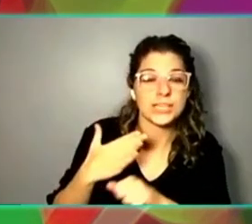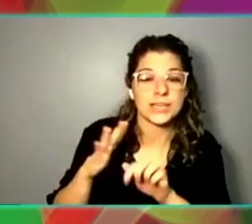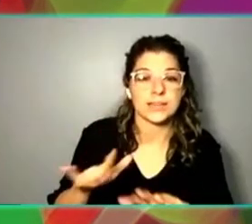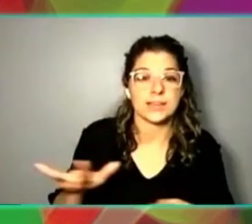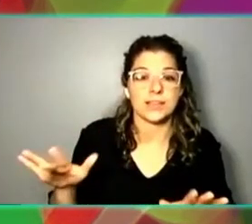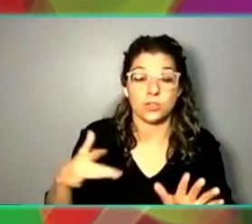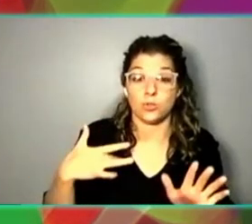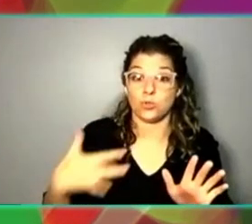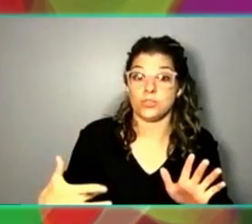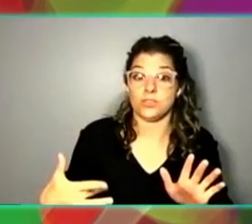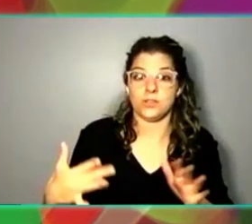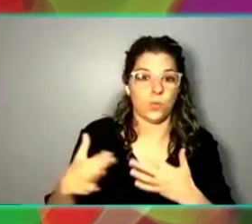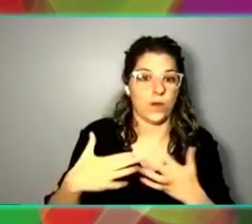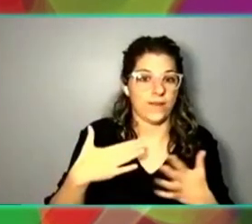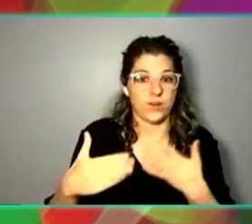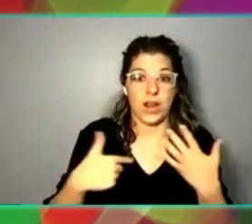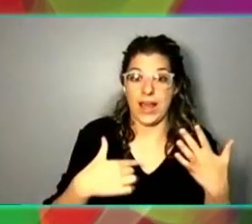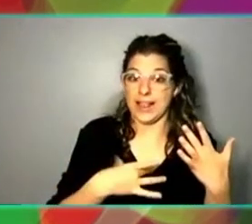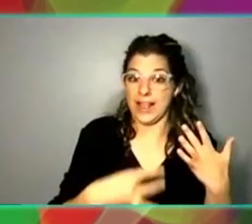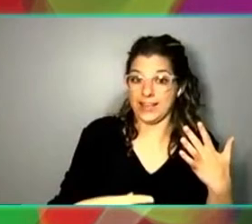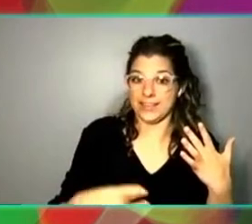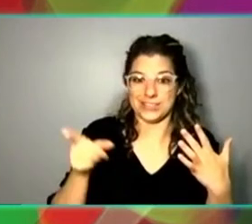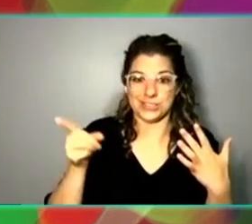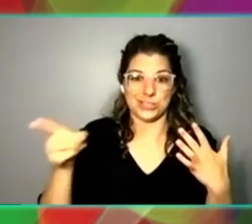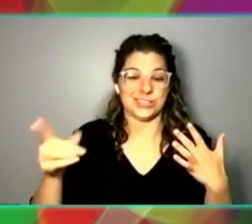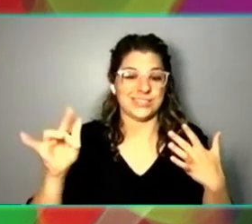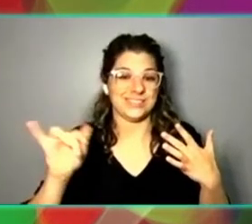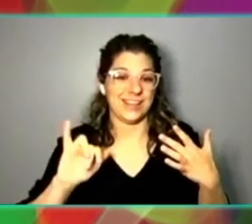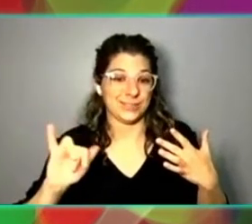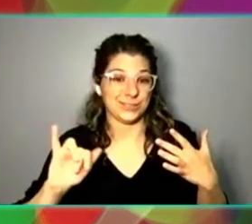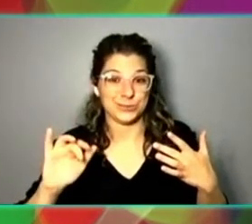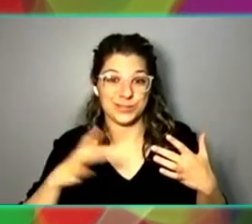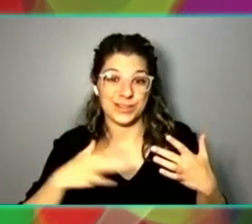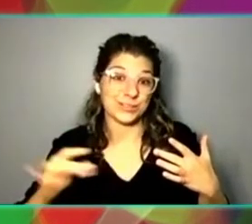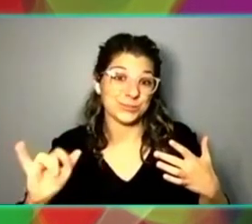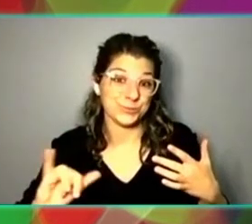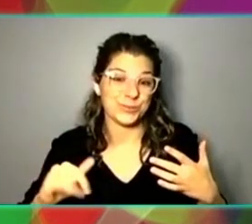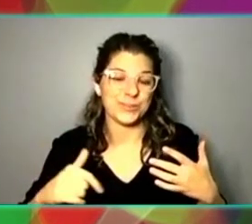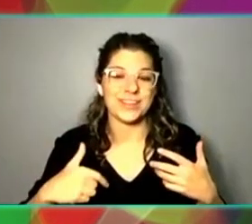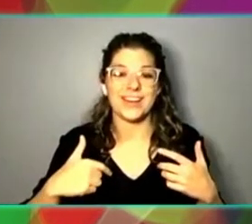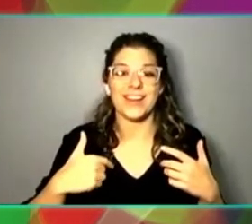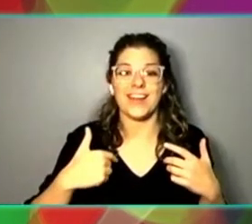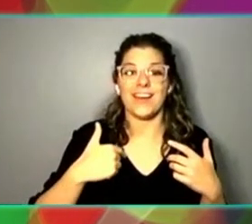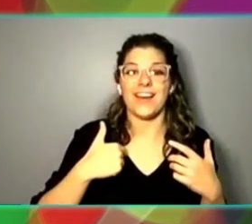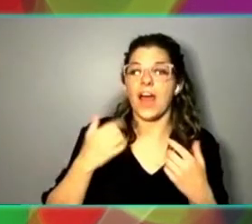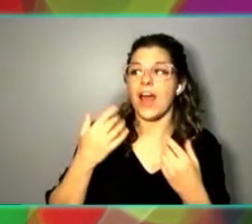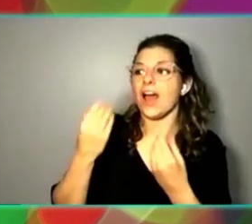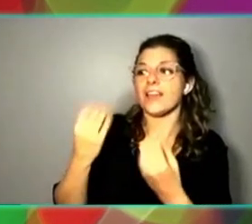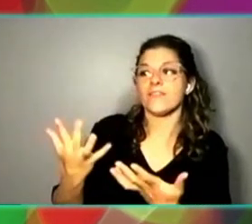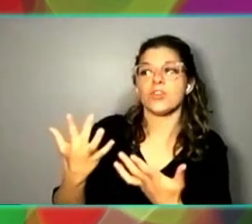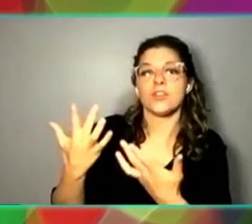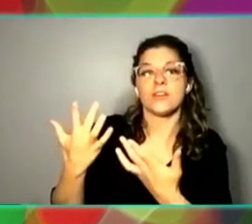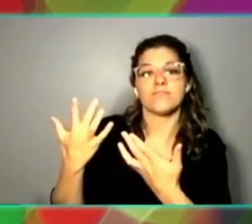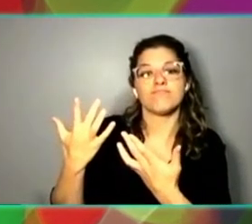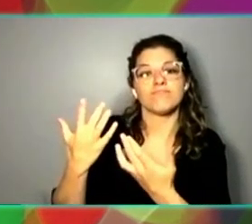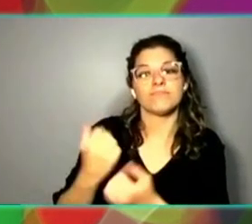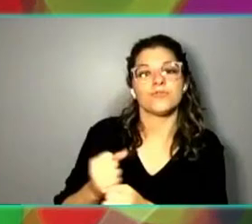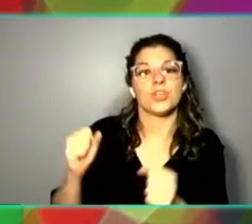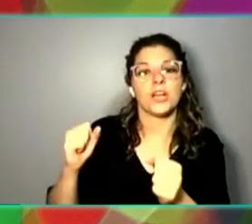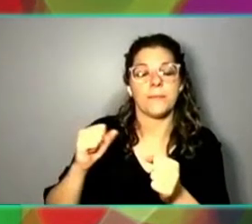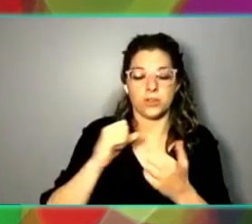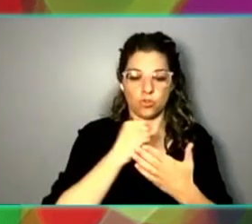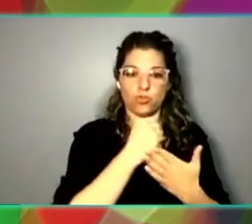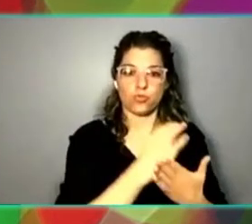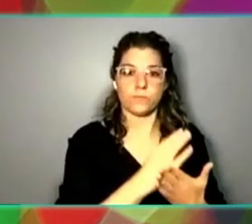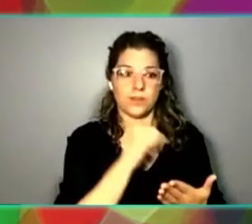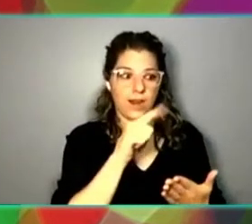I like, she likes. And I also like to give her the freedom. The scripts are not like, you have to do